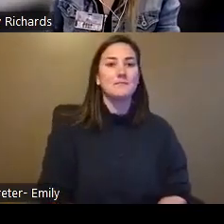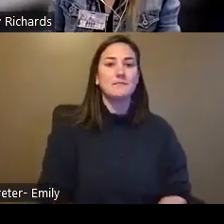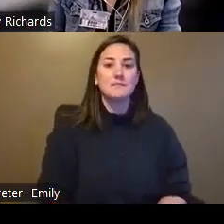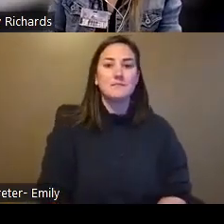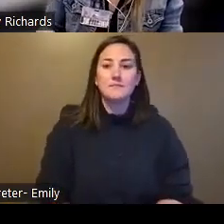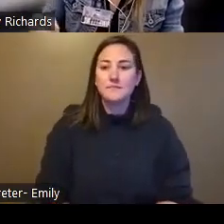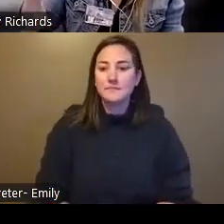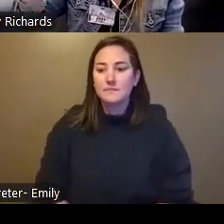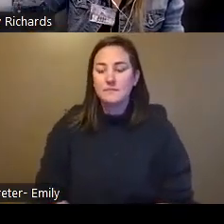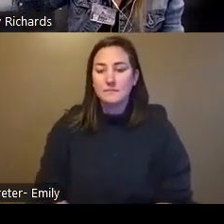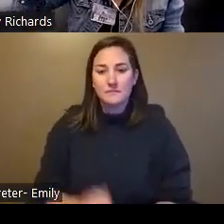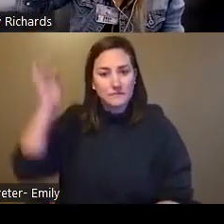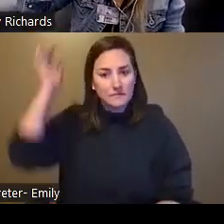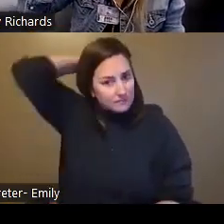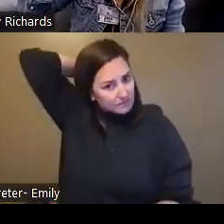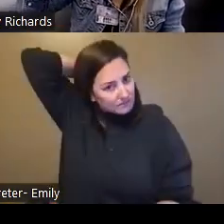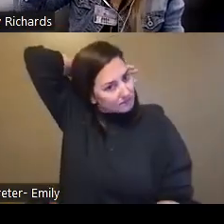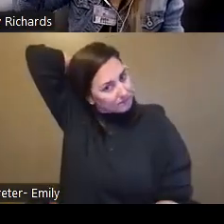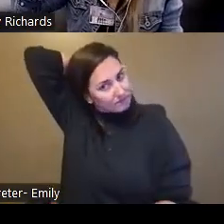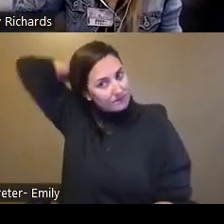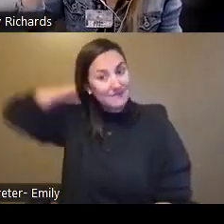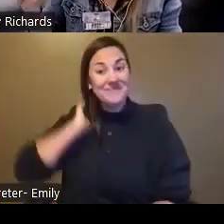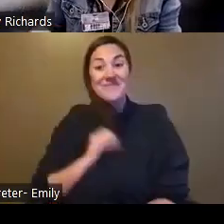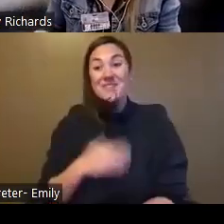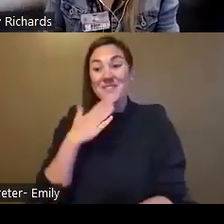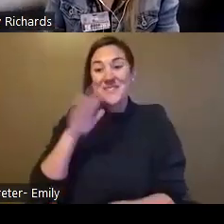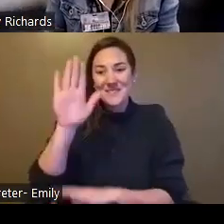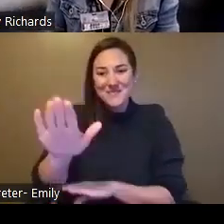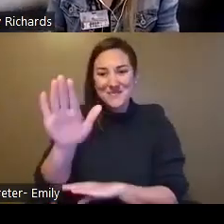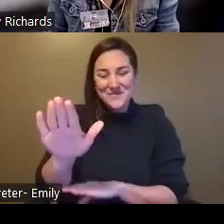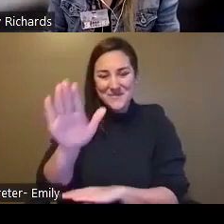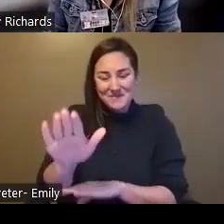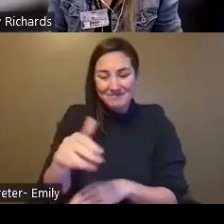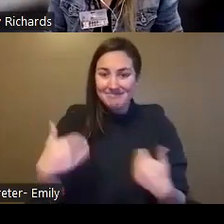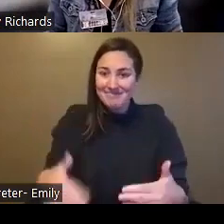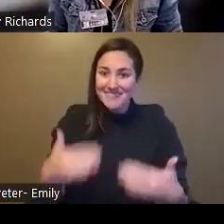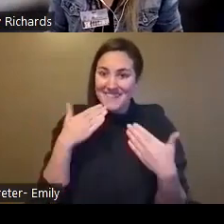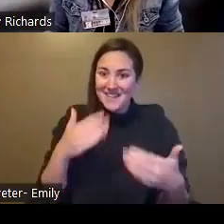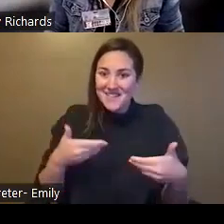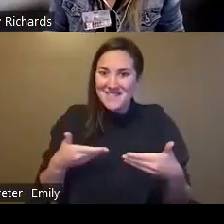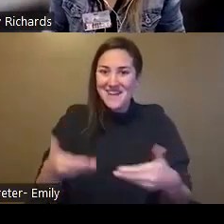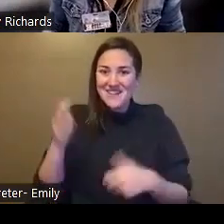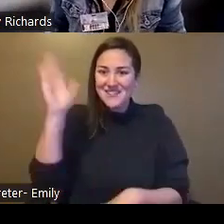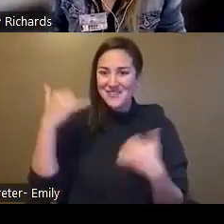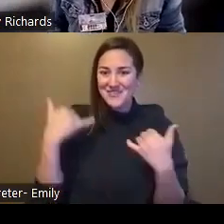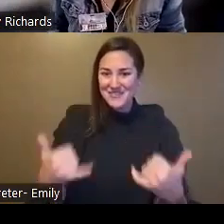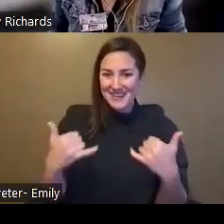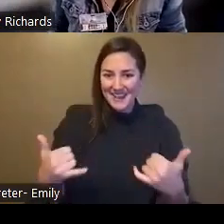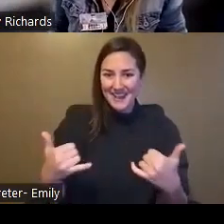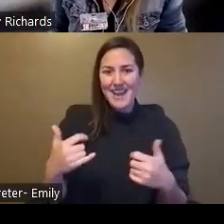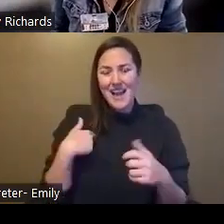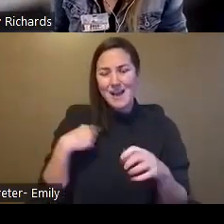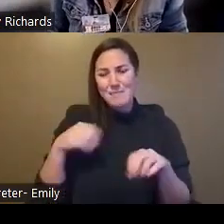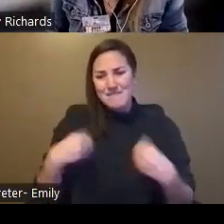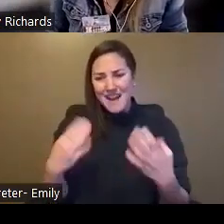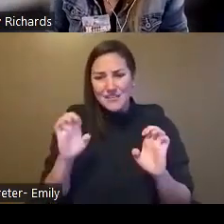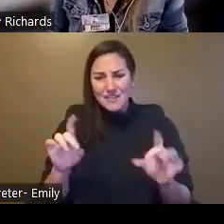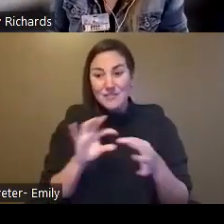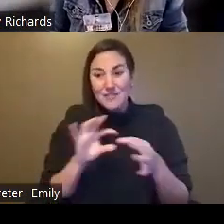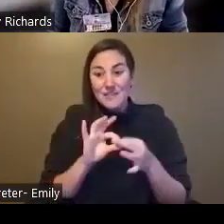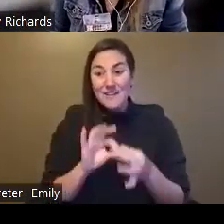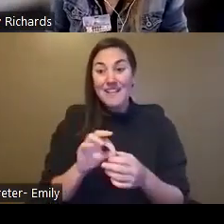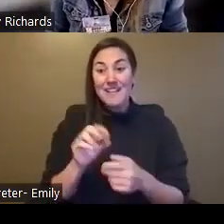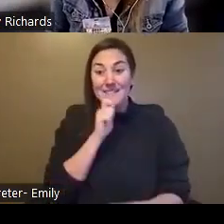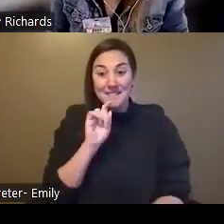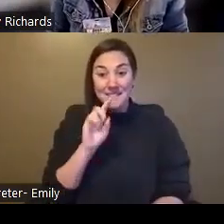Okay. So, good afternoon. Thank you for having me. I've been providing education on vaping throughout